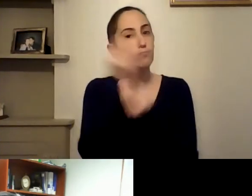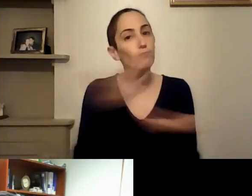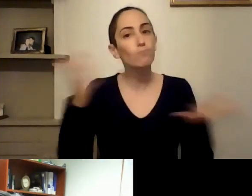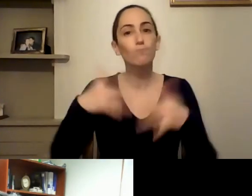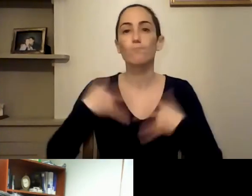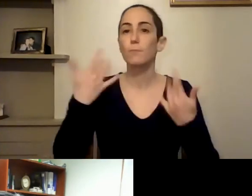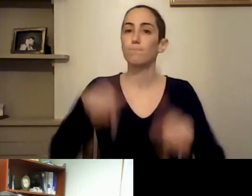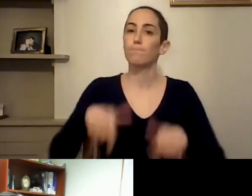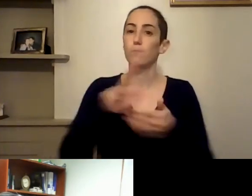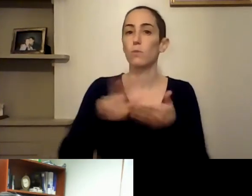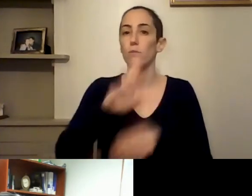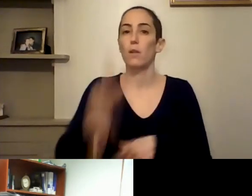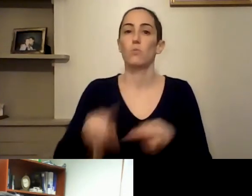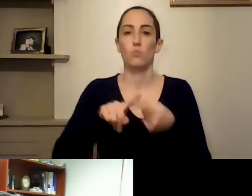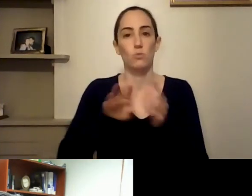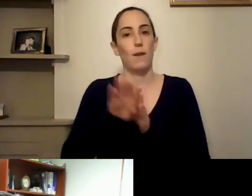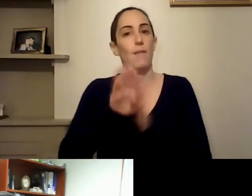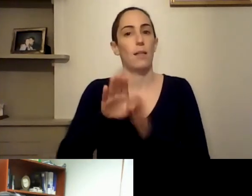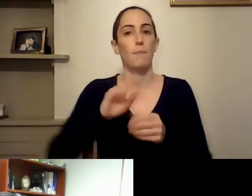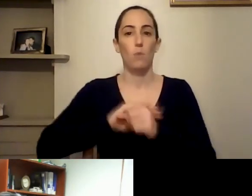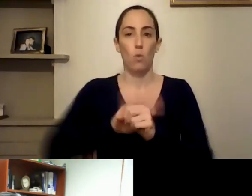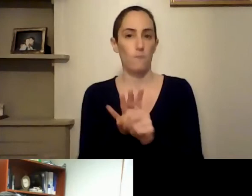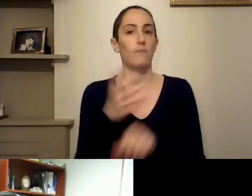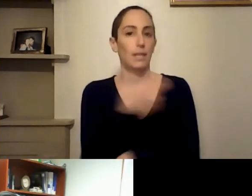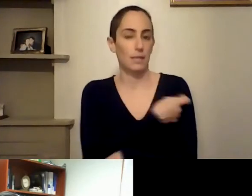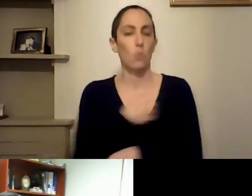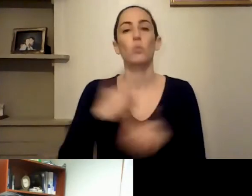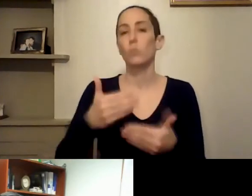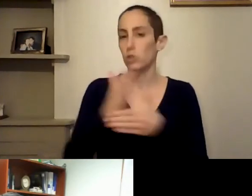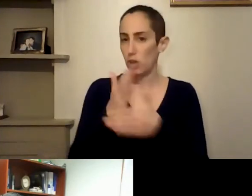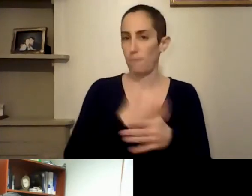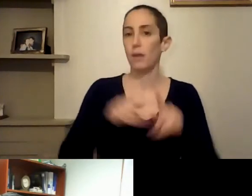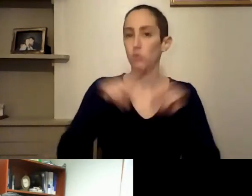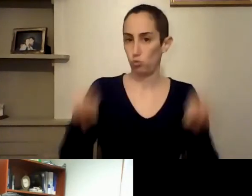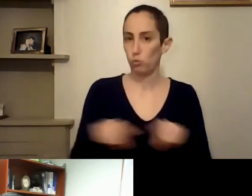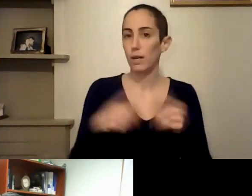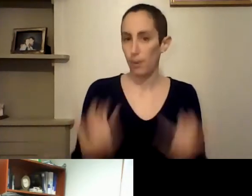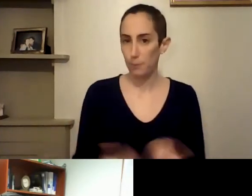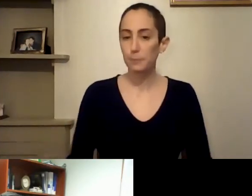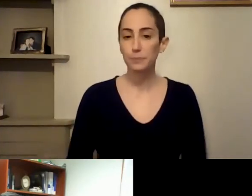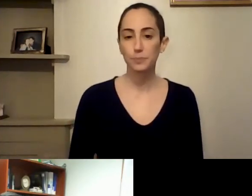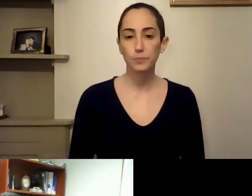develop COVID vaccines. So I'm going to share my screen now.